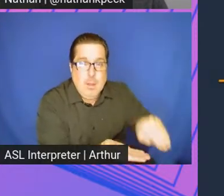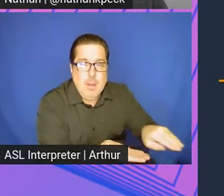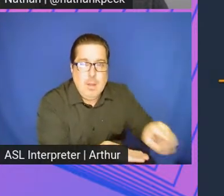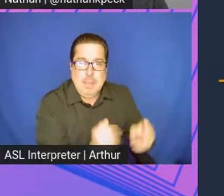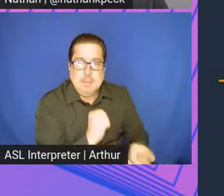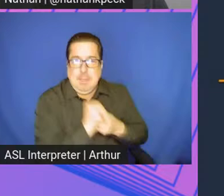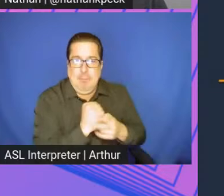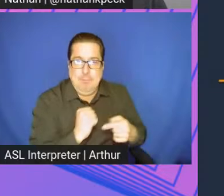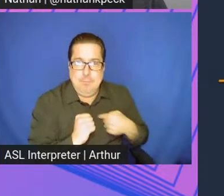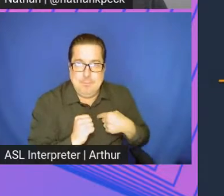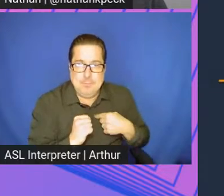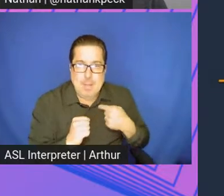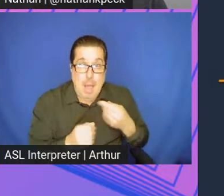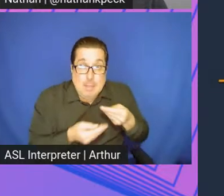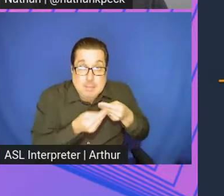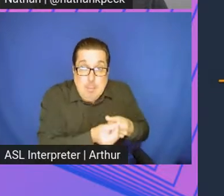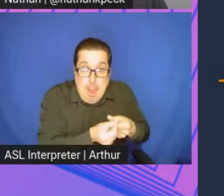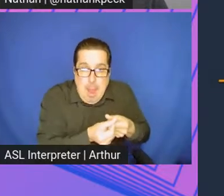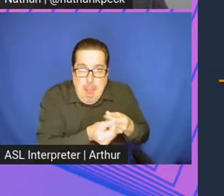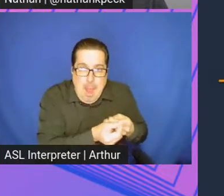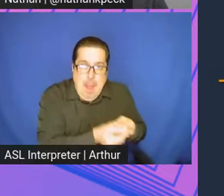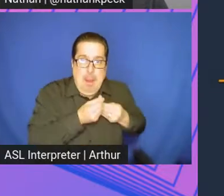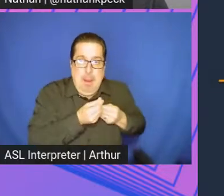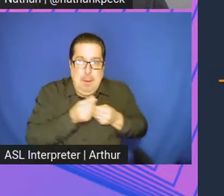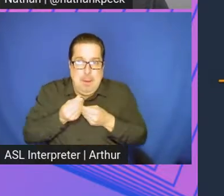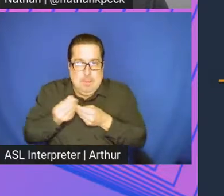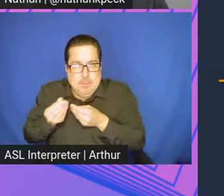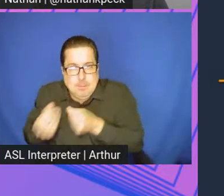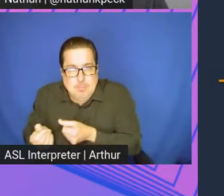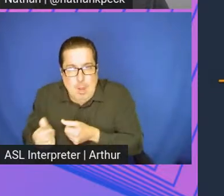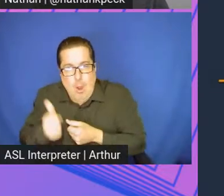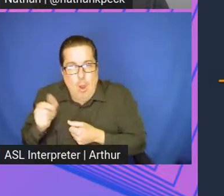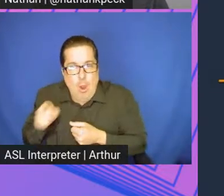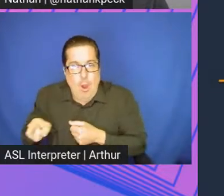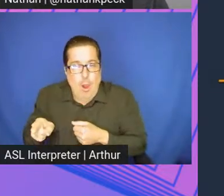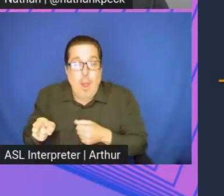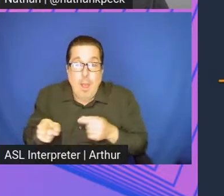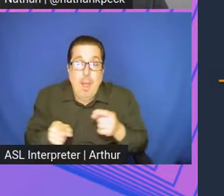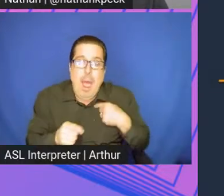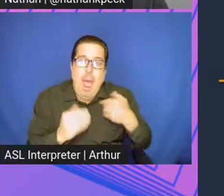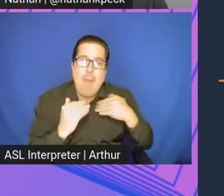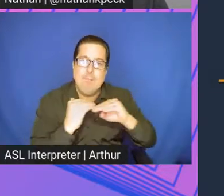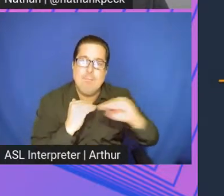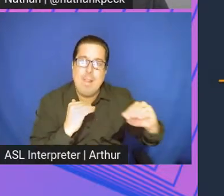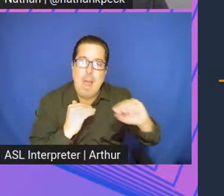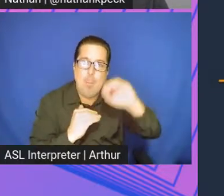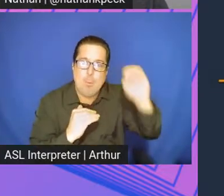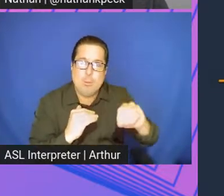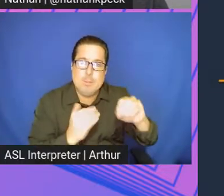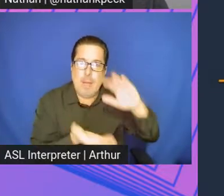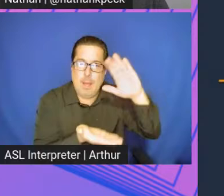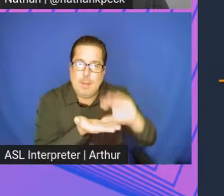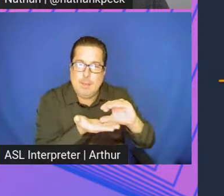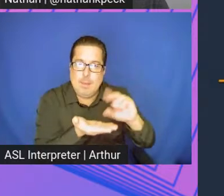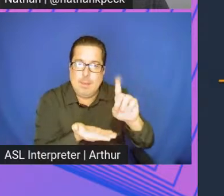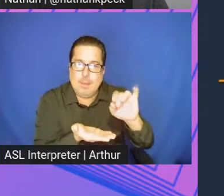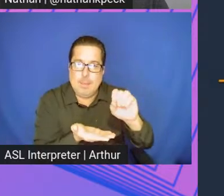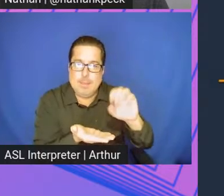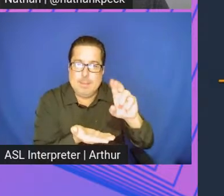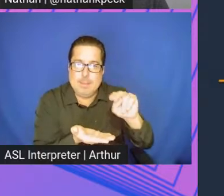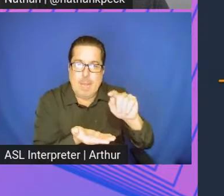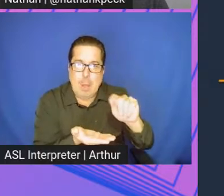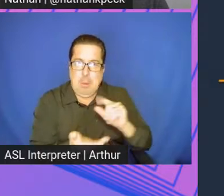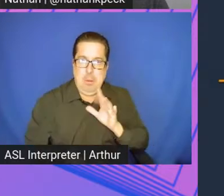to a certain amount of spend on AWS Fargate, and in response, I get a flat percentage discount. And then last but not least,